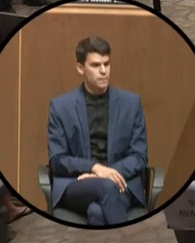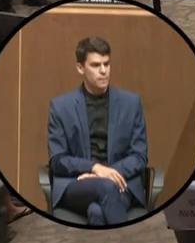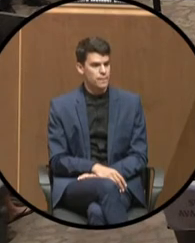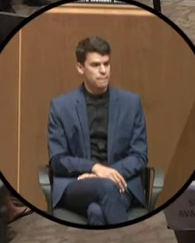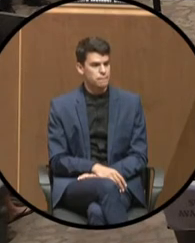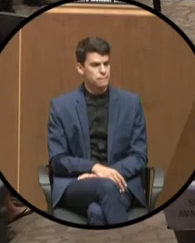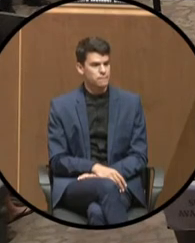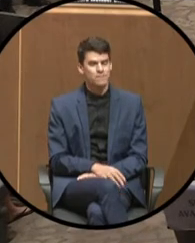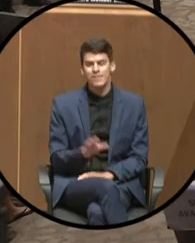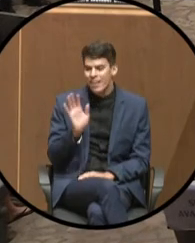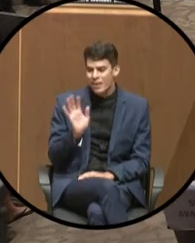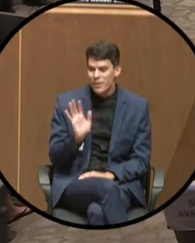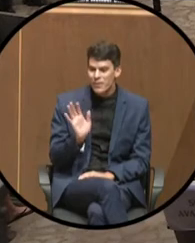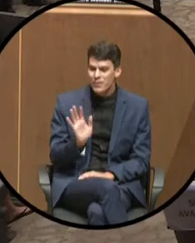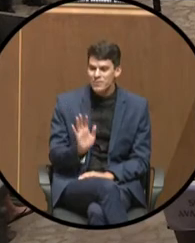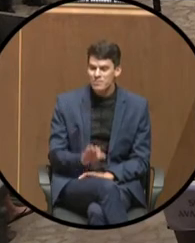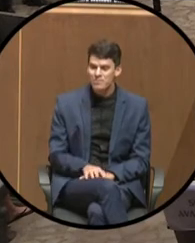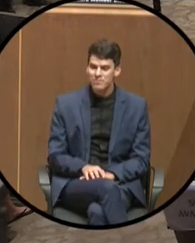Hello.